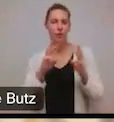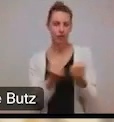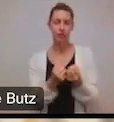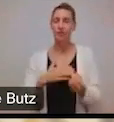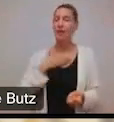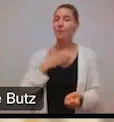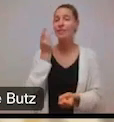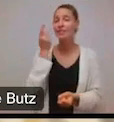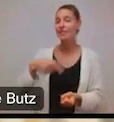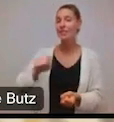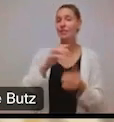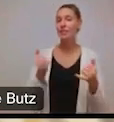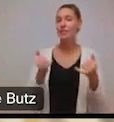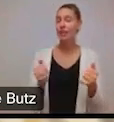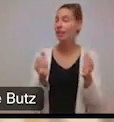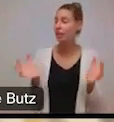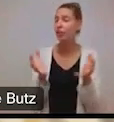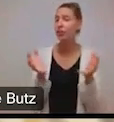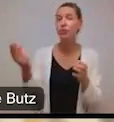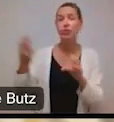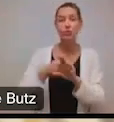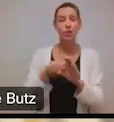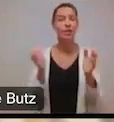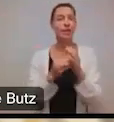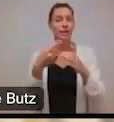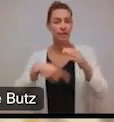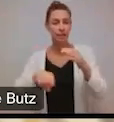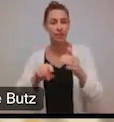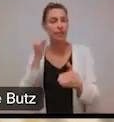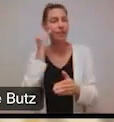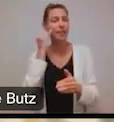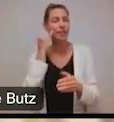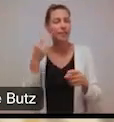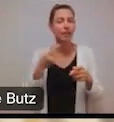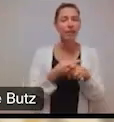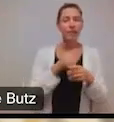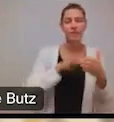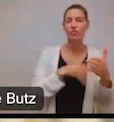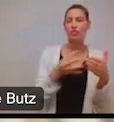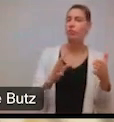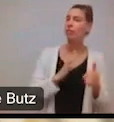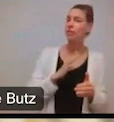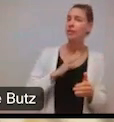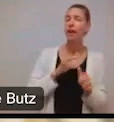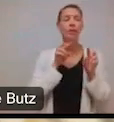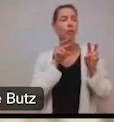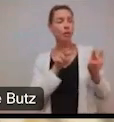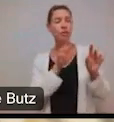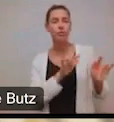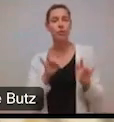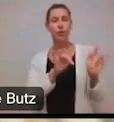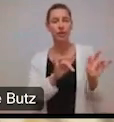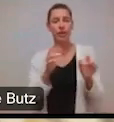come next week. If it doesn't work for your schedule, no problem. You can watch the recording and you can join again week 3 when we talk about reflective